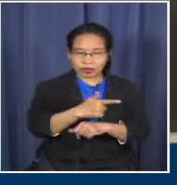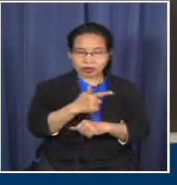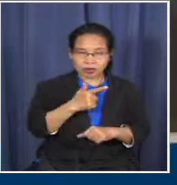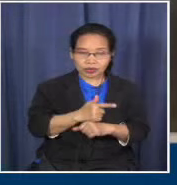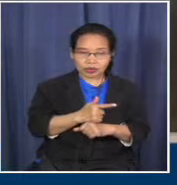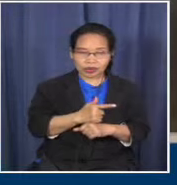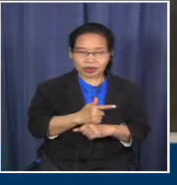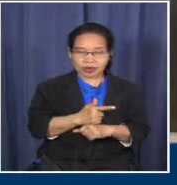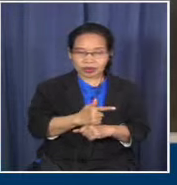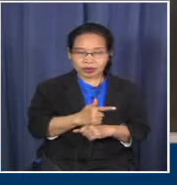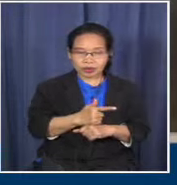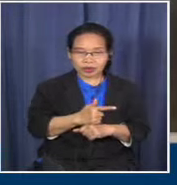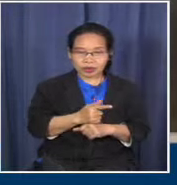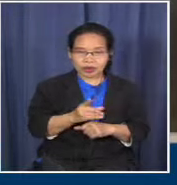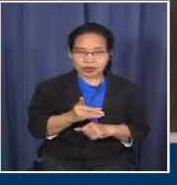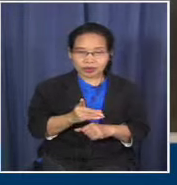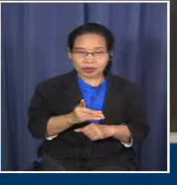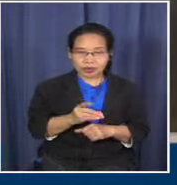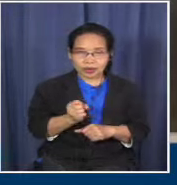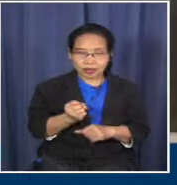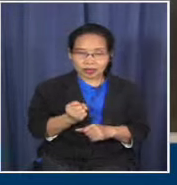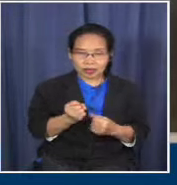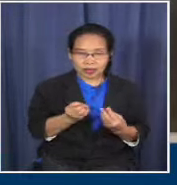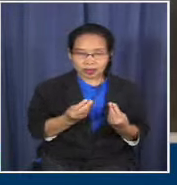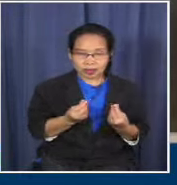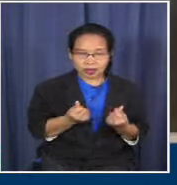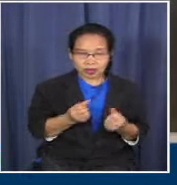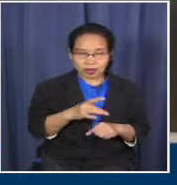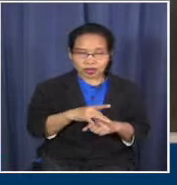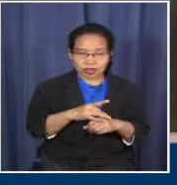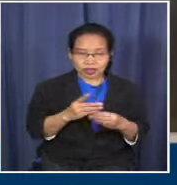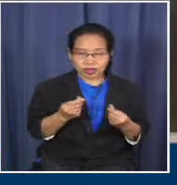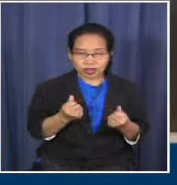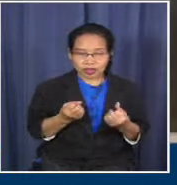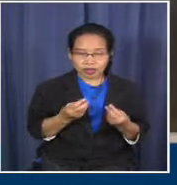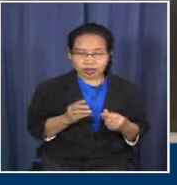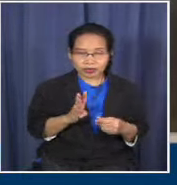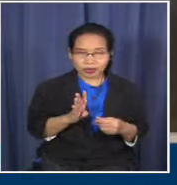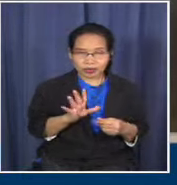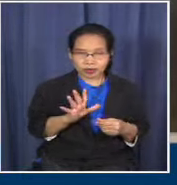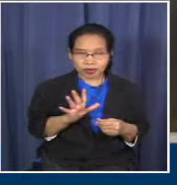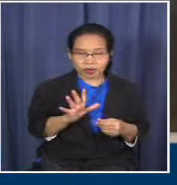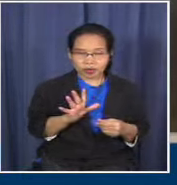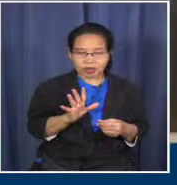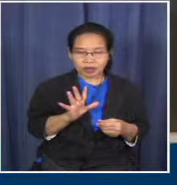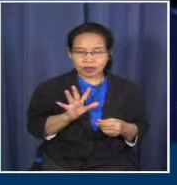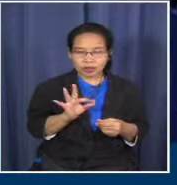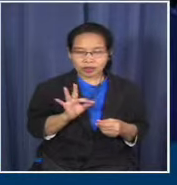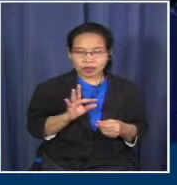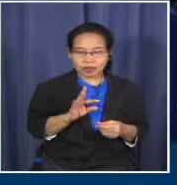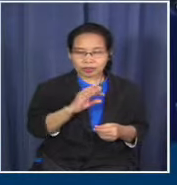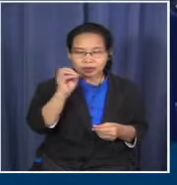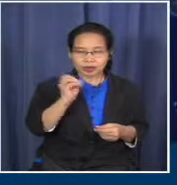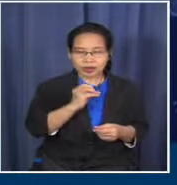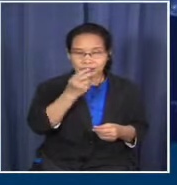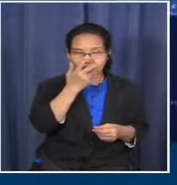Why? If you're going to look at the ground or the dust or the earth's crust,